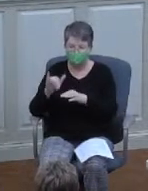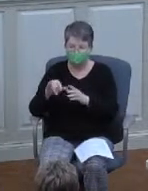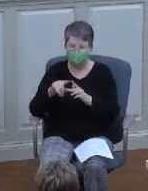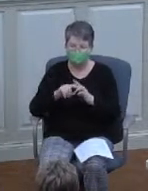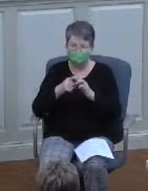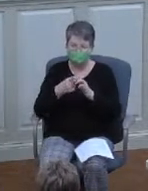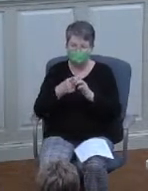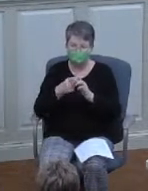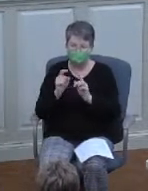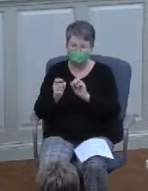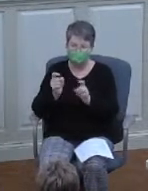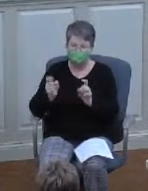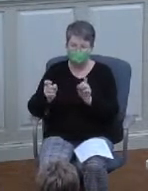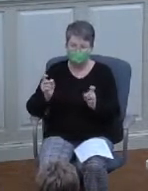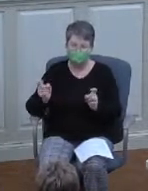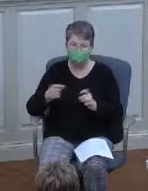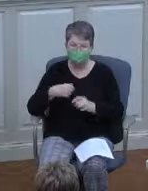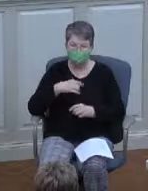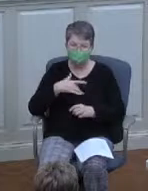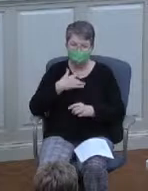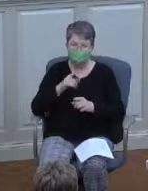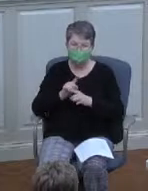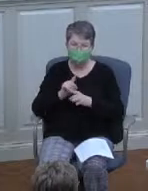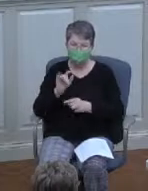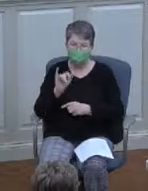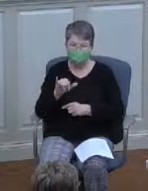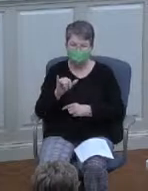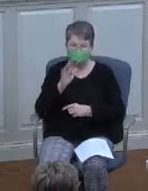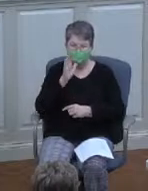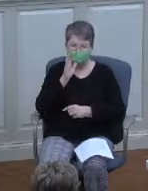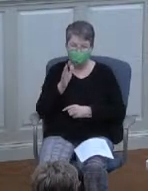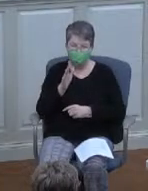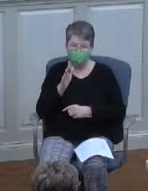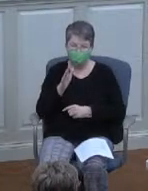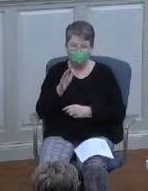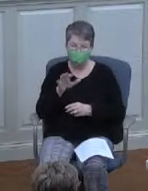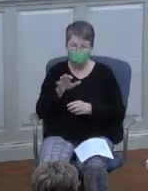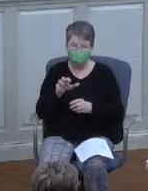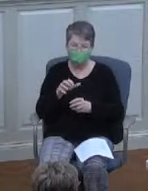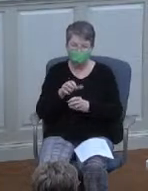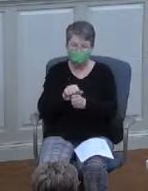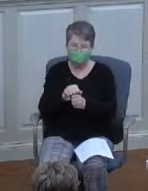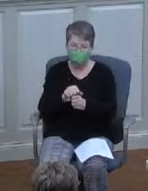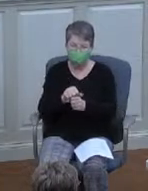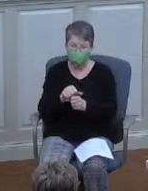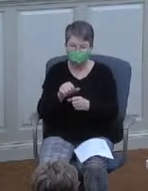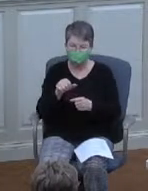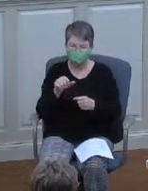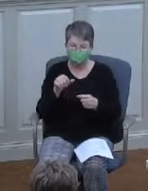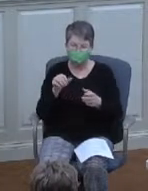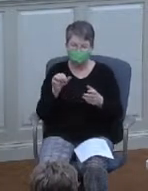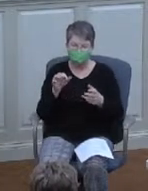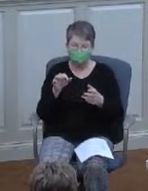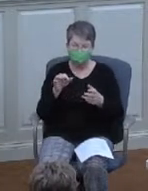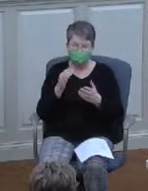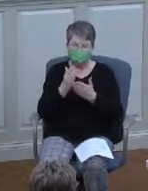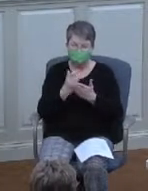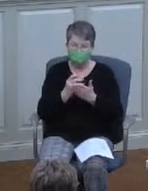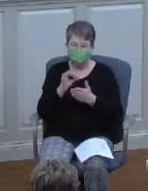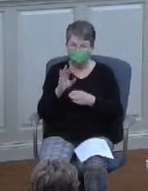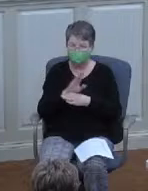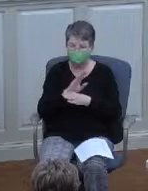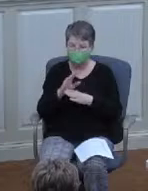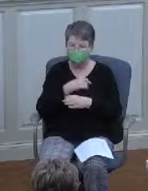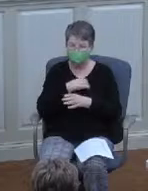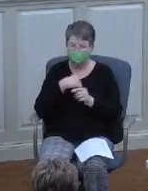initial allocation, and we feel like that is going to capture the list of businesses that